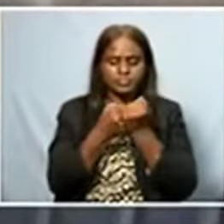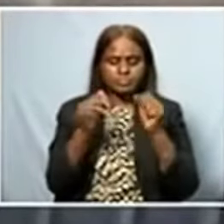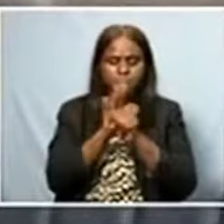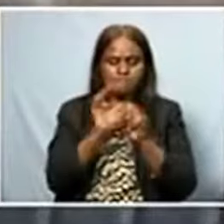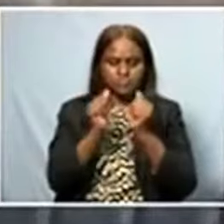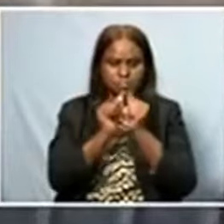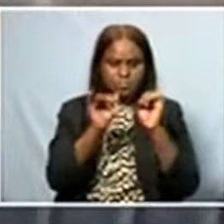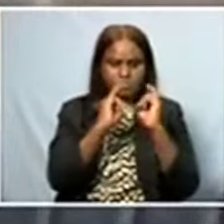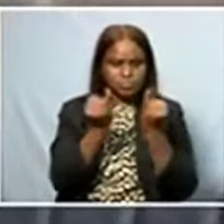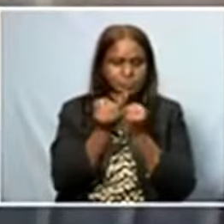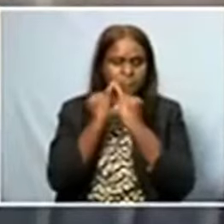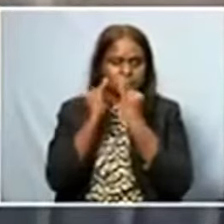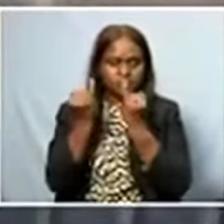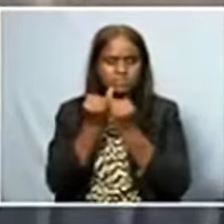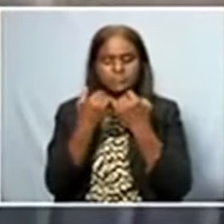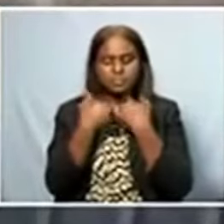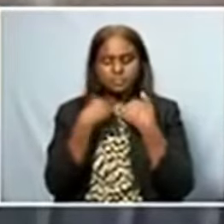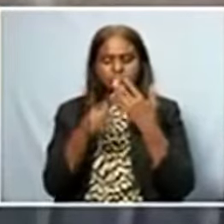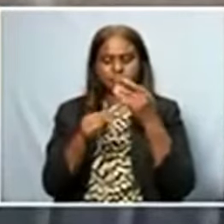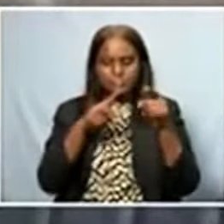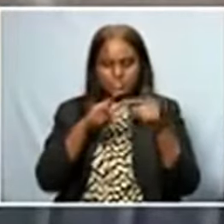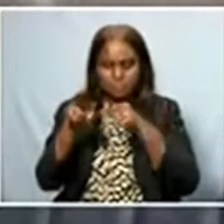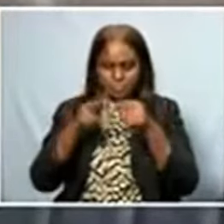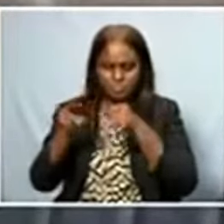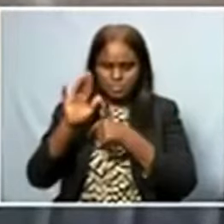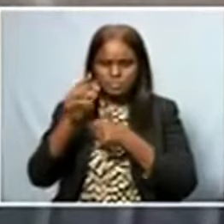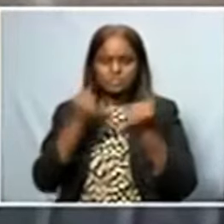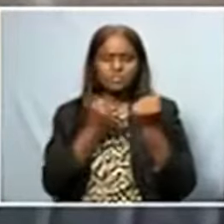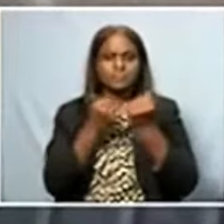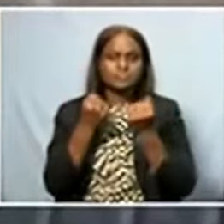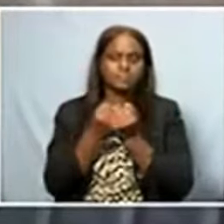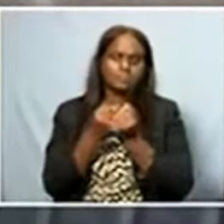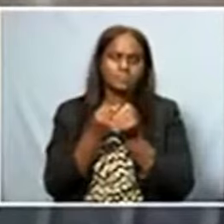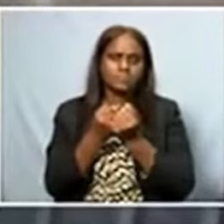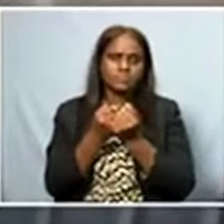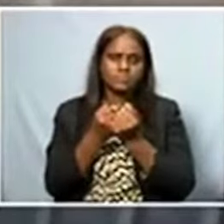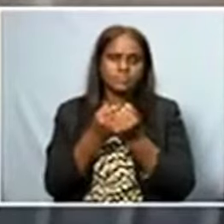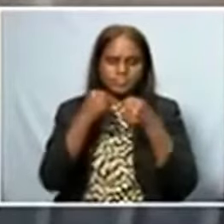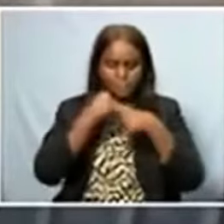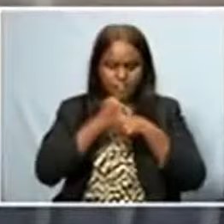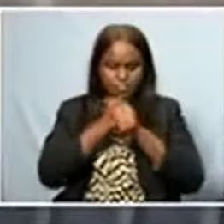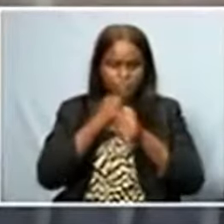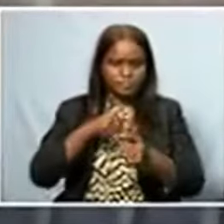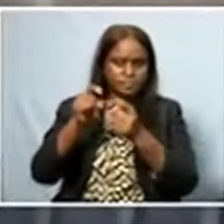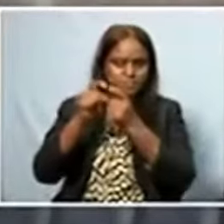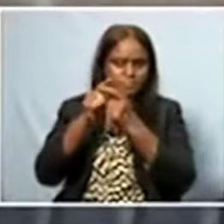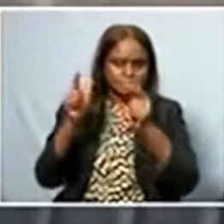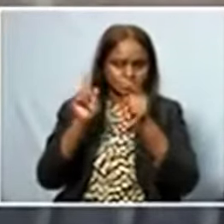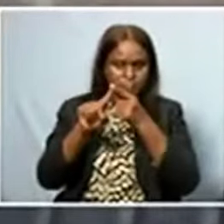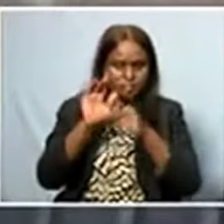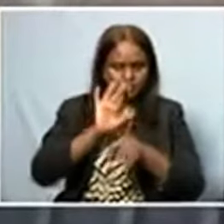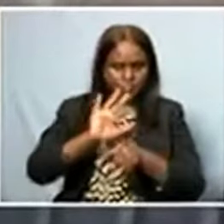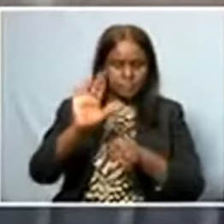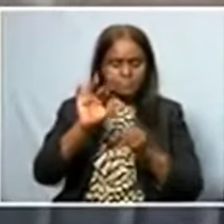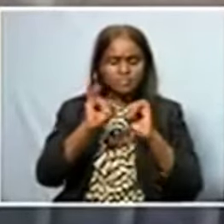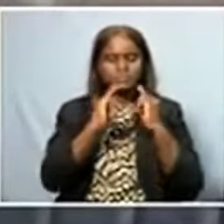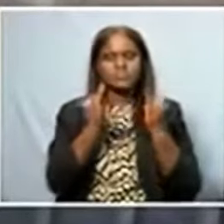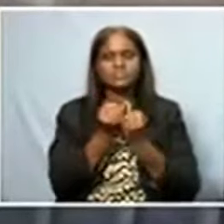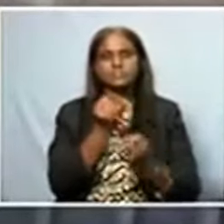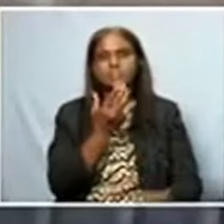institution have cut down their support, posing further challenge to the